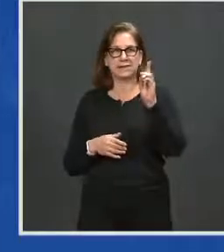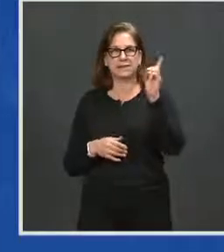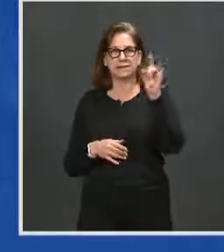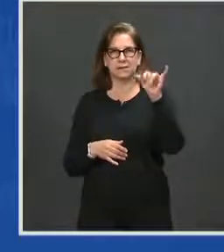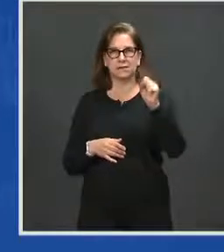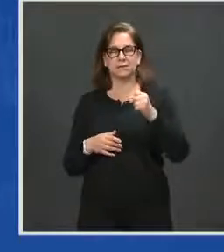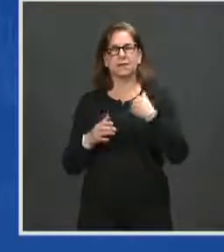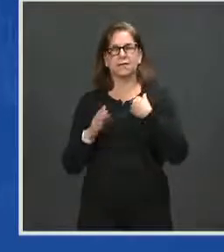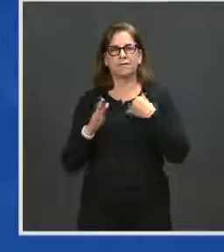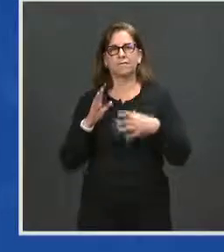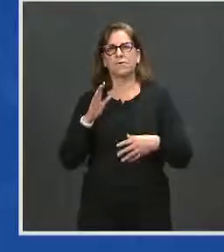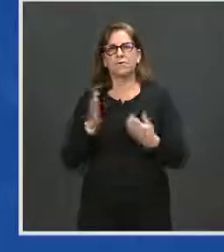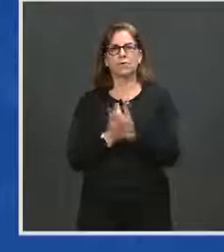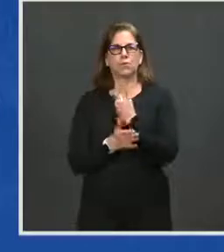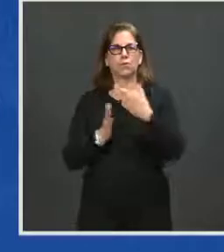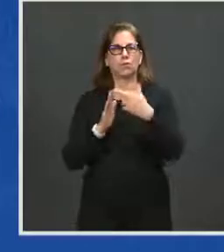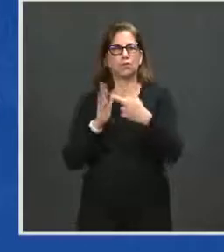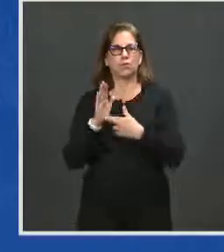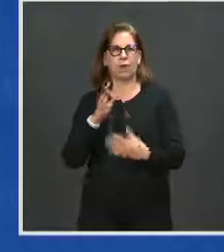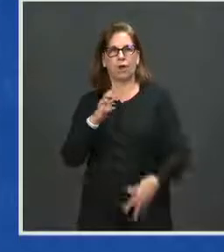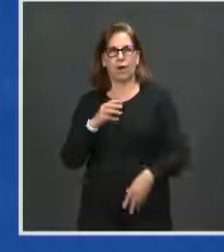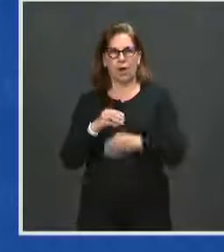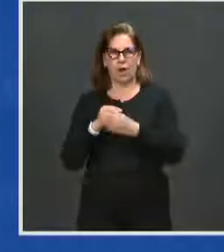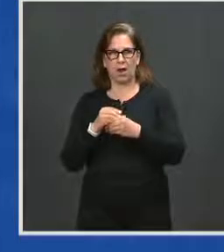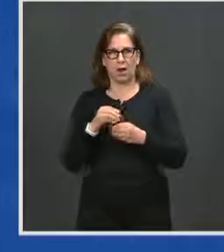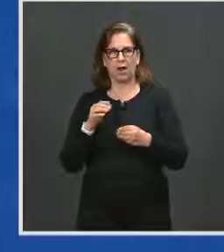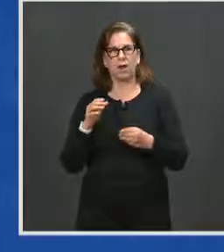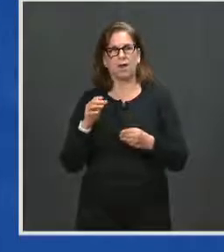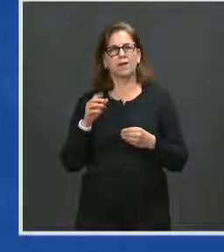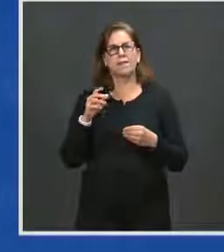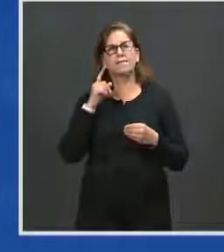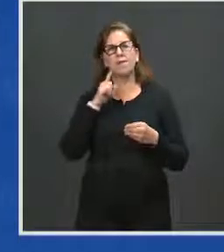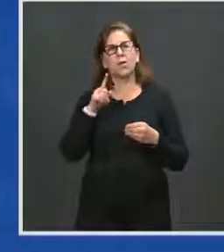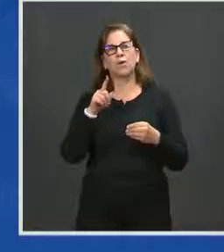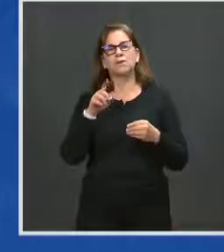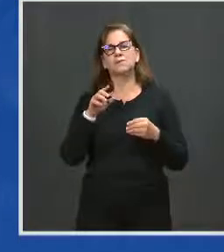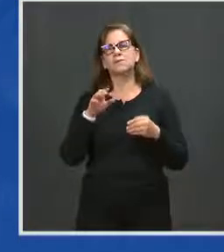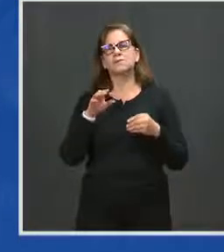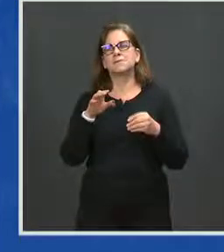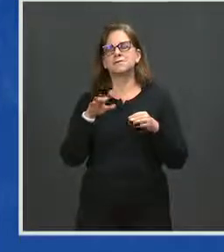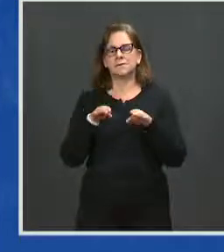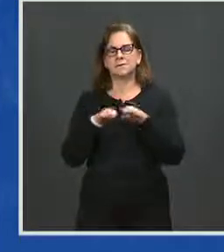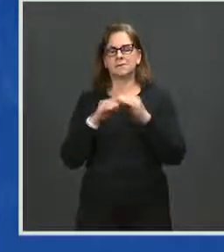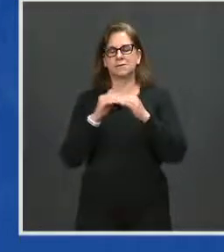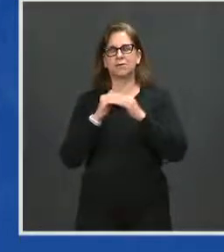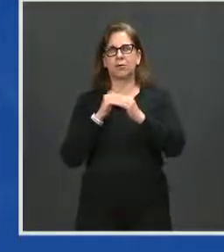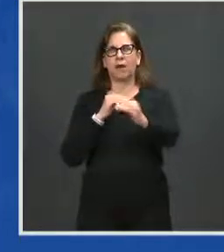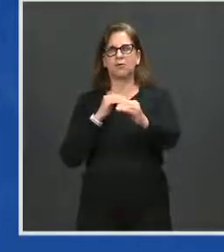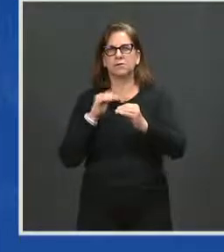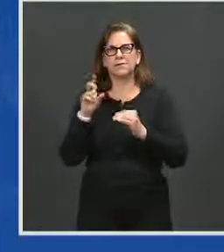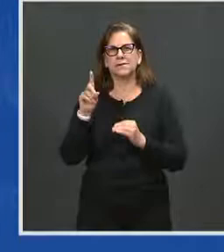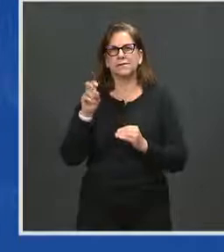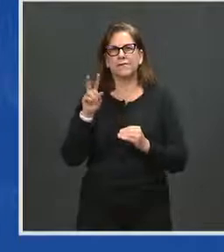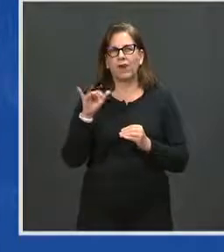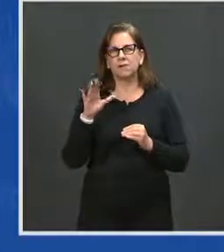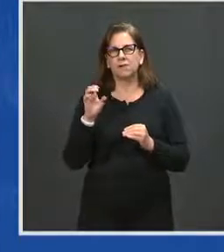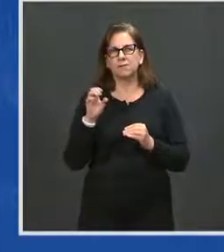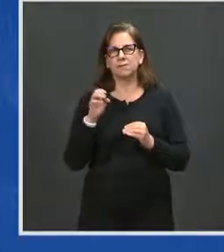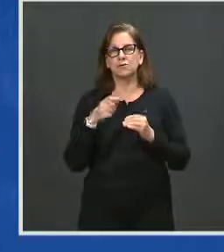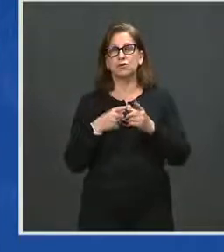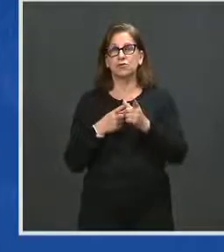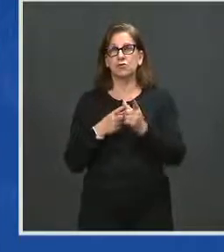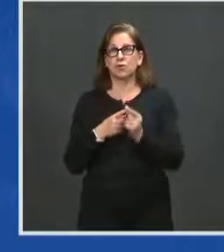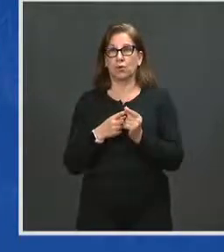device marketed as a stabilizing device effectively turns a pistol into a short-barreled rifle, it is subject